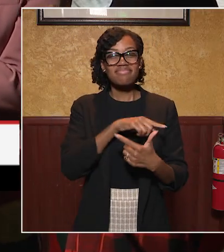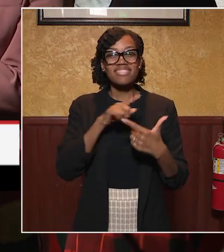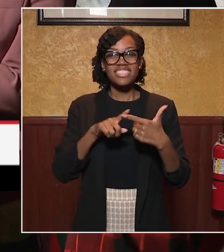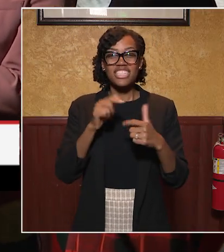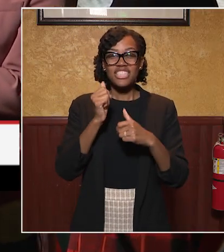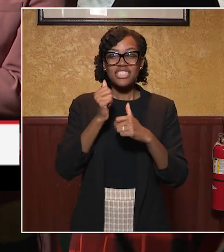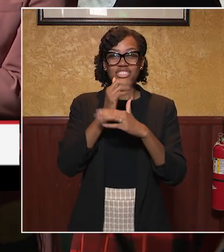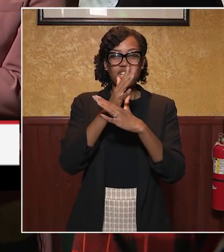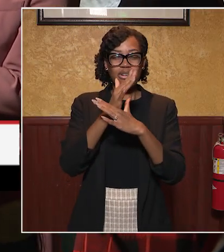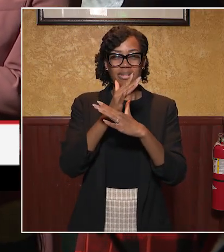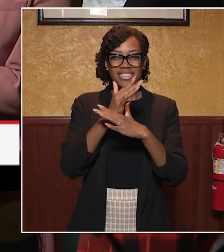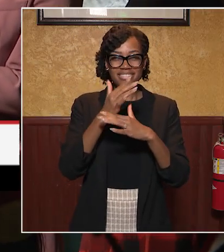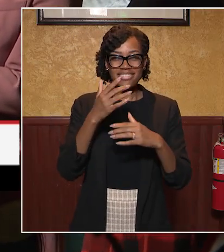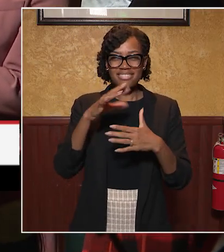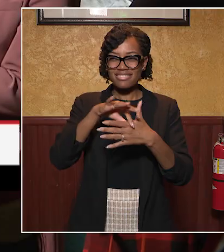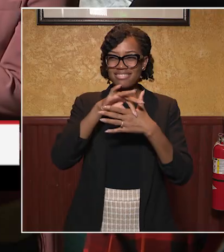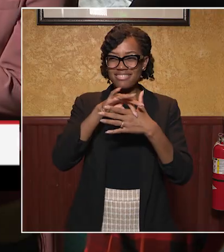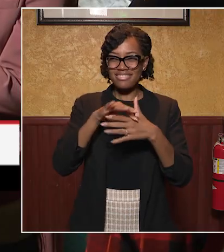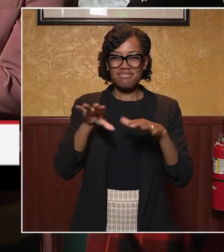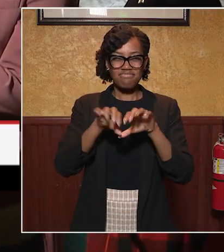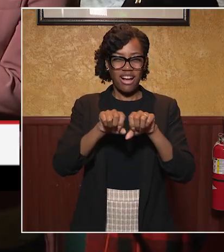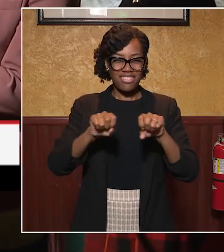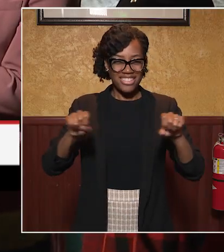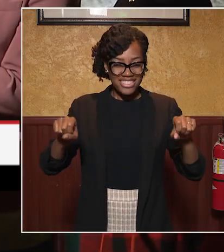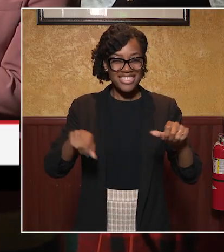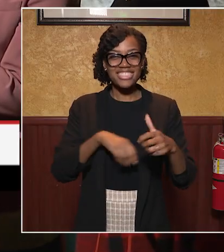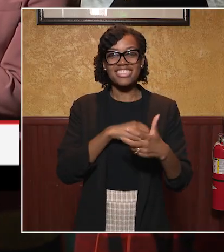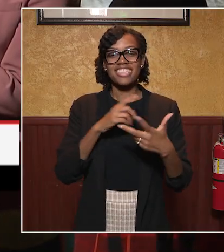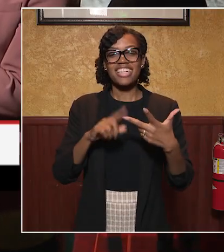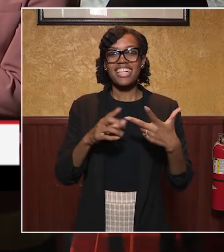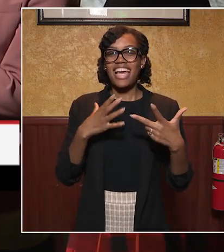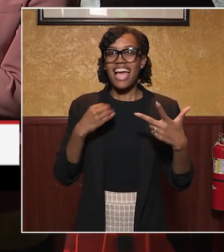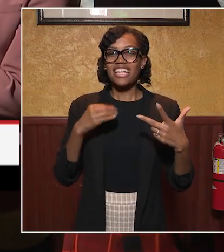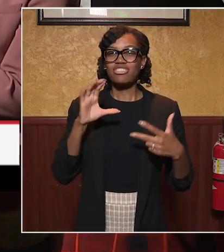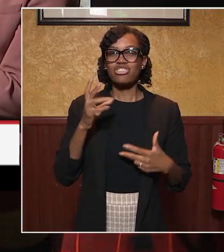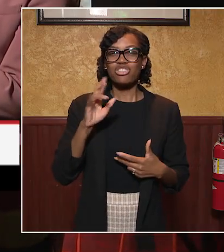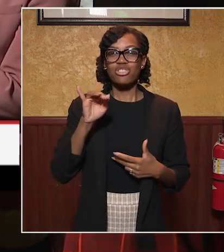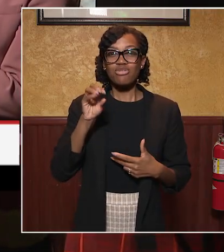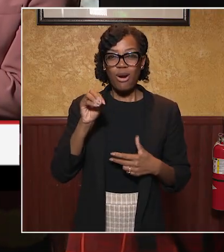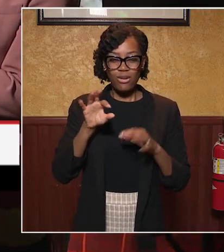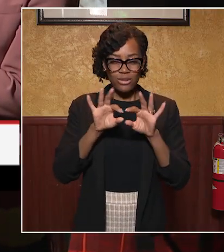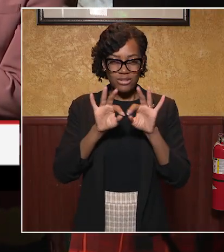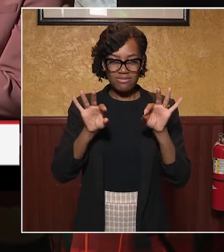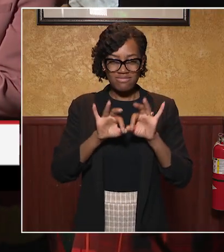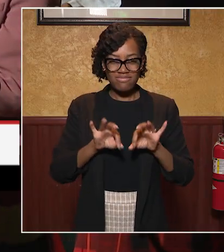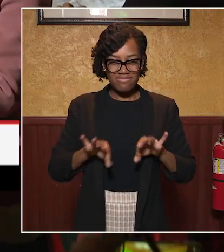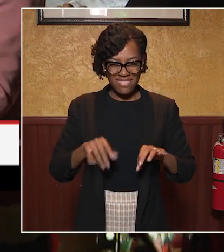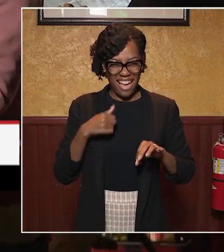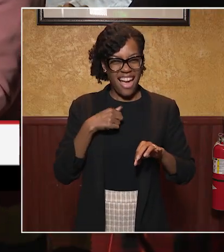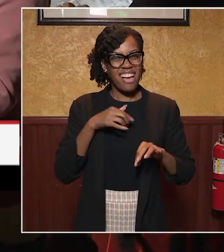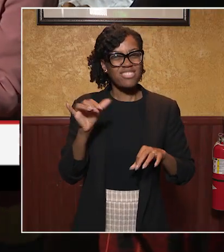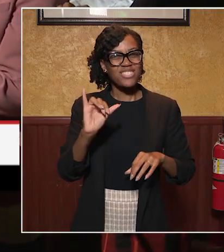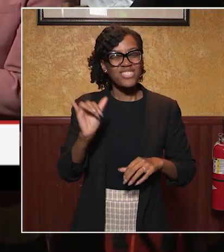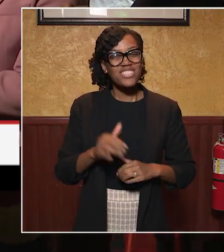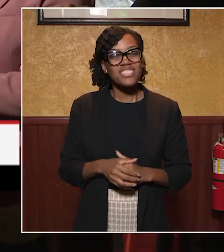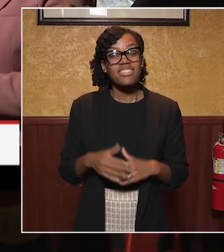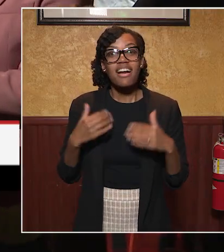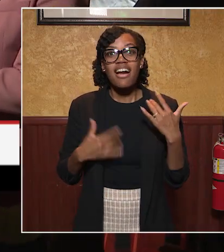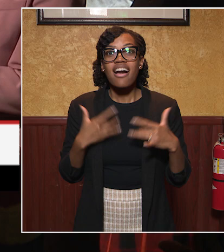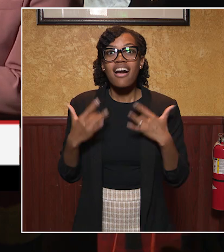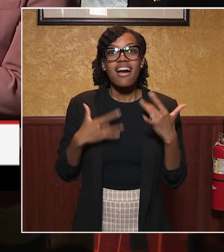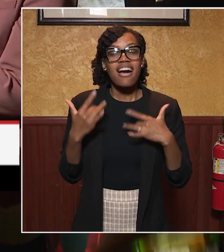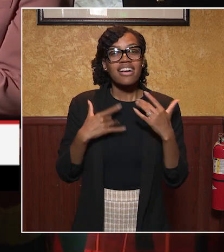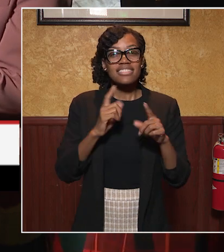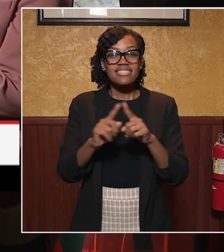favorites, including churros. And we have some new local vendors, DC-based and downtown DC-based businesses that will be represented in the